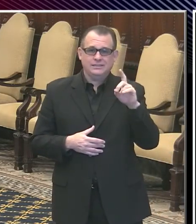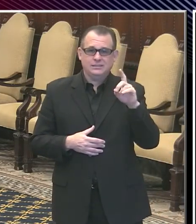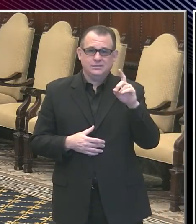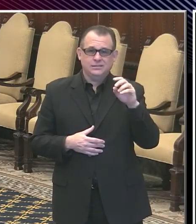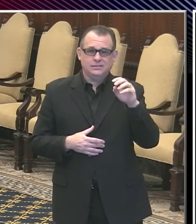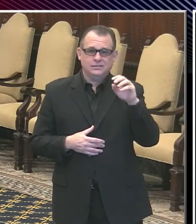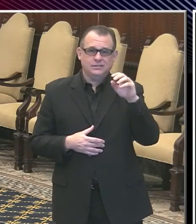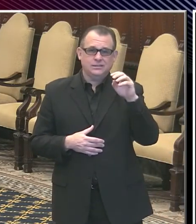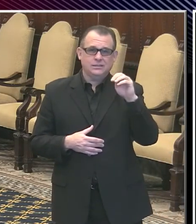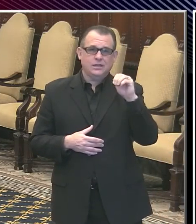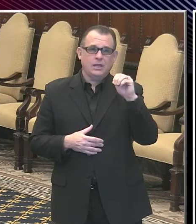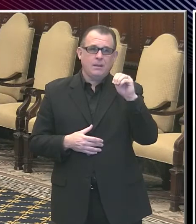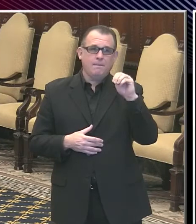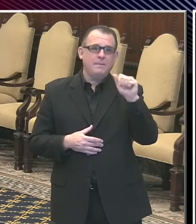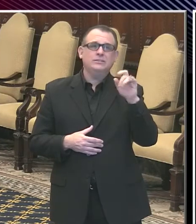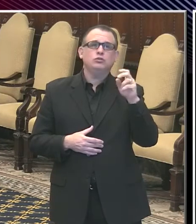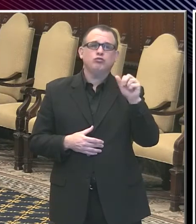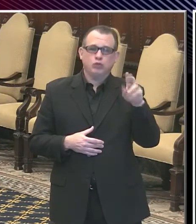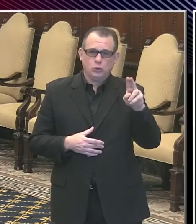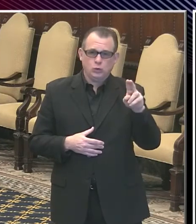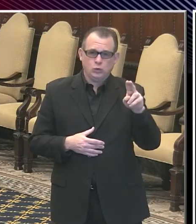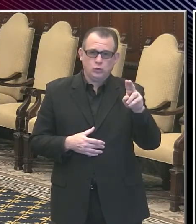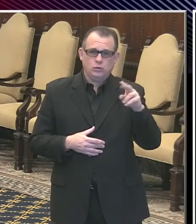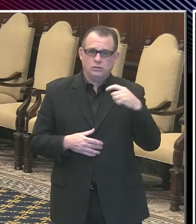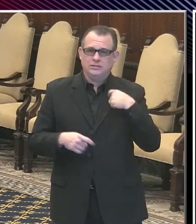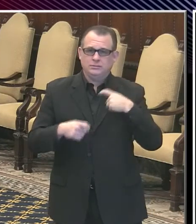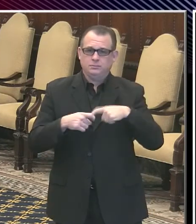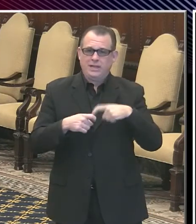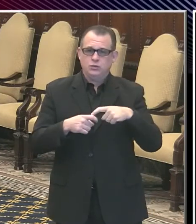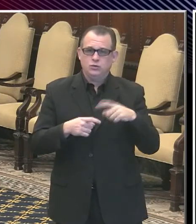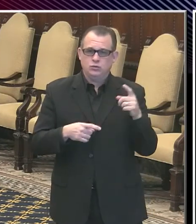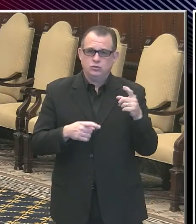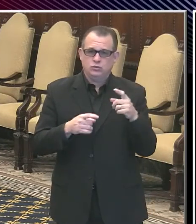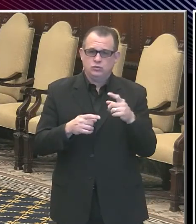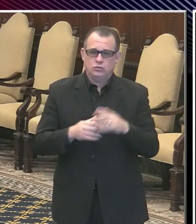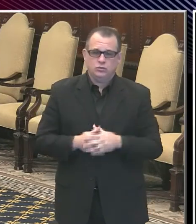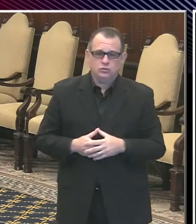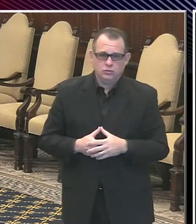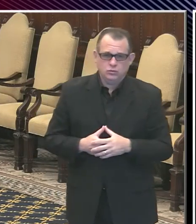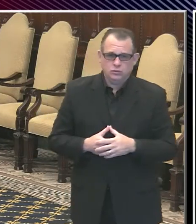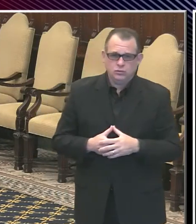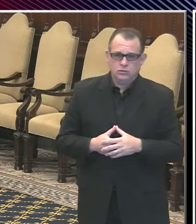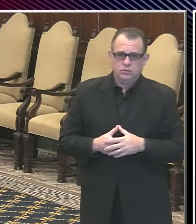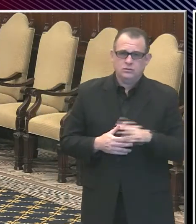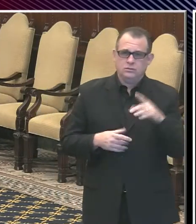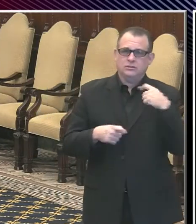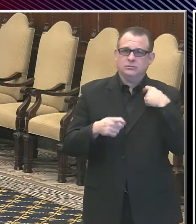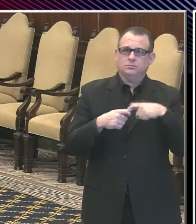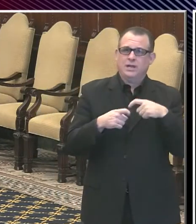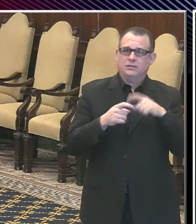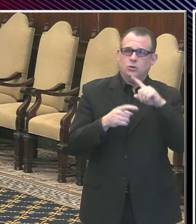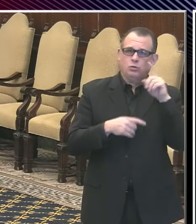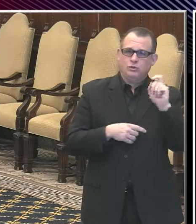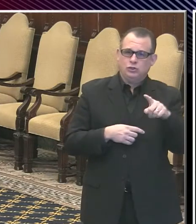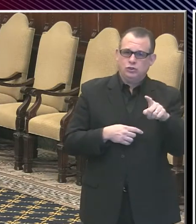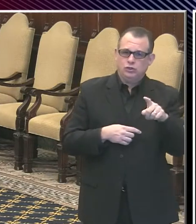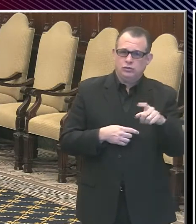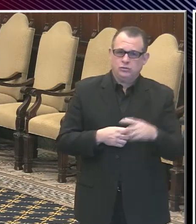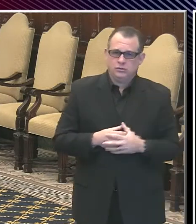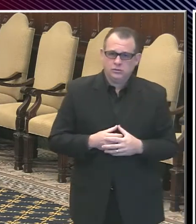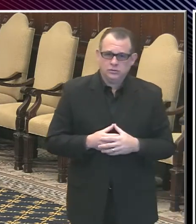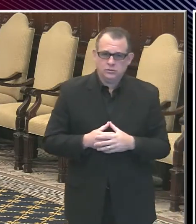this question goes for Armando. If you can please translate in Spanish the mayor's answer about trash problems and solutions.